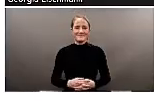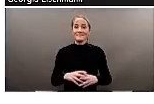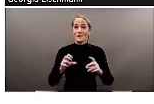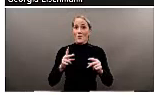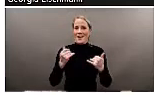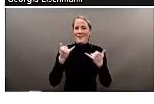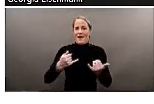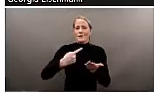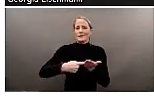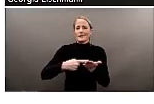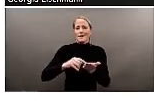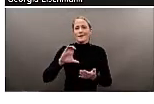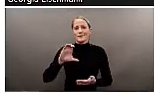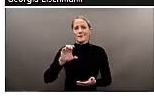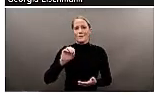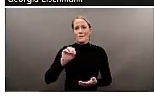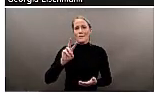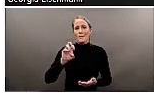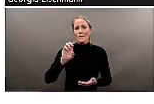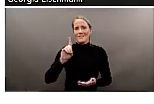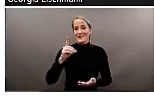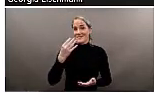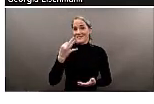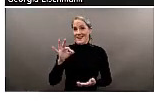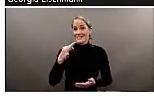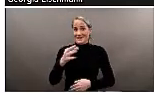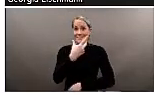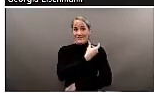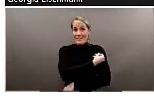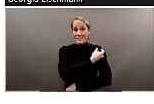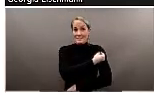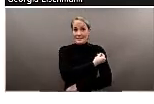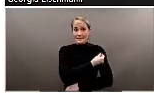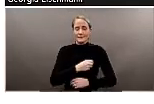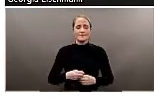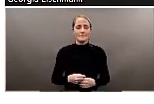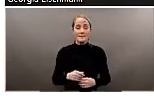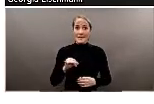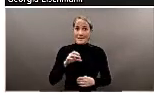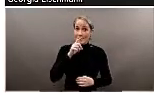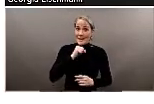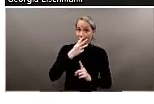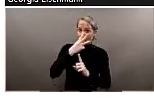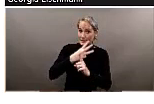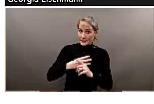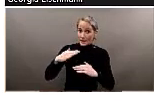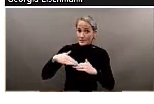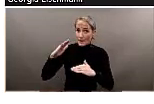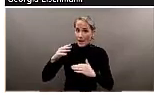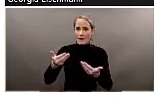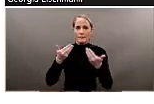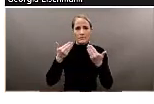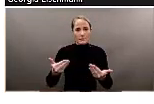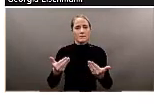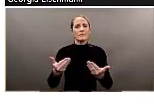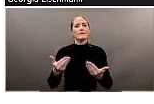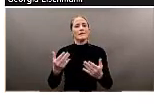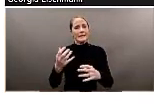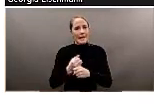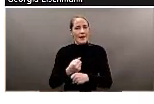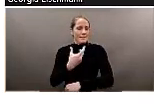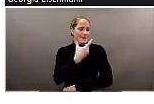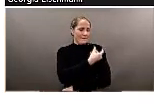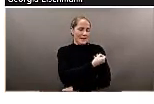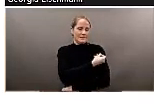Okay, so let's touch now. I'm taking a step back about COVID-19 vaccines. So everyone 6 months and older should receive